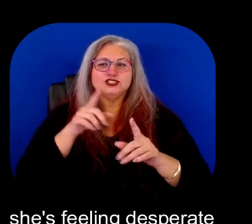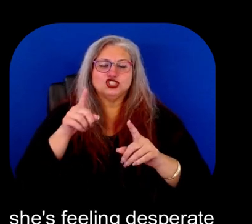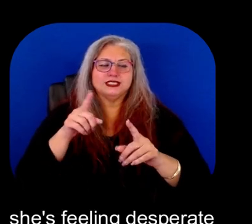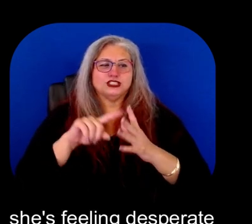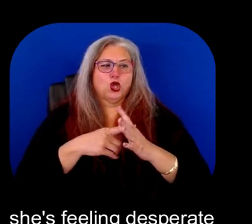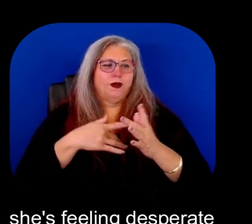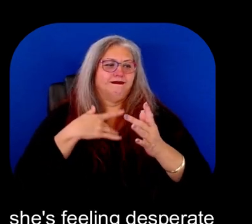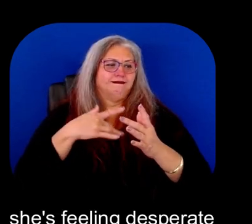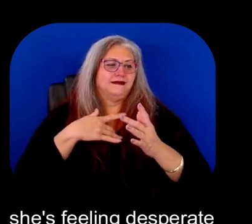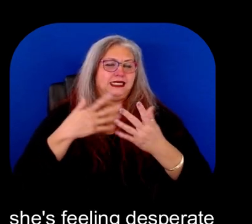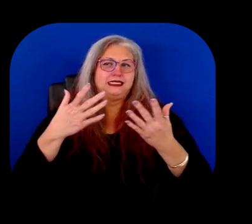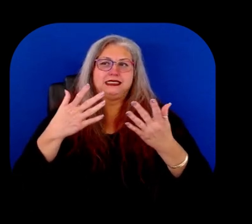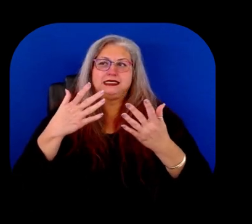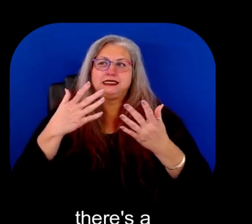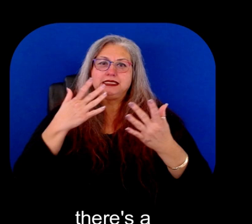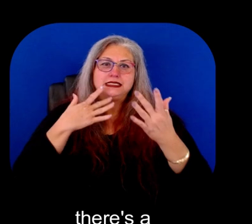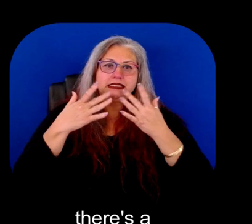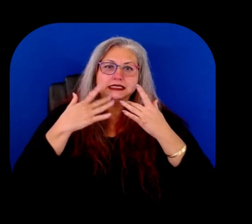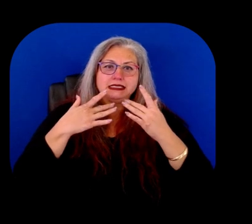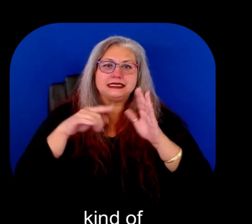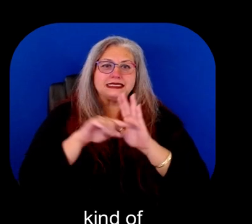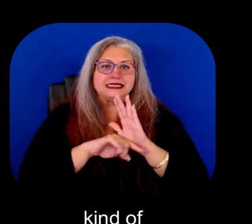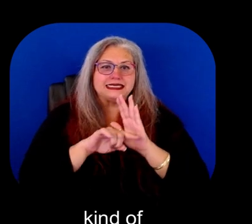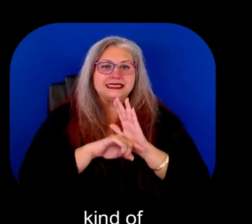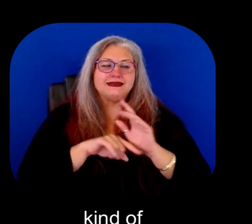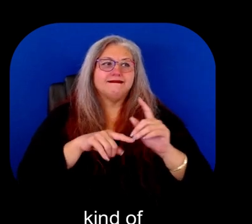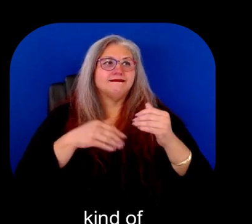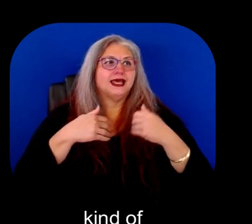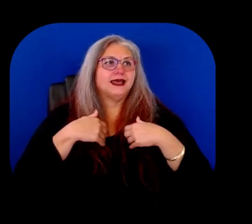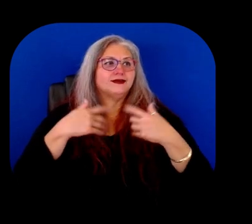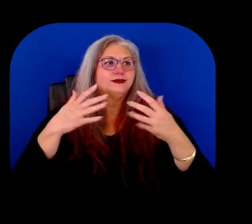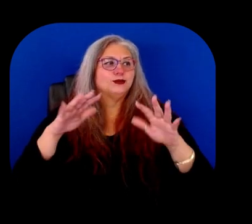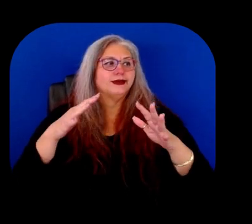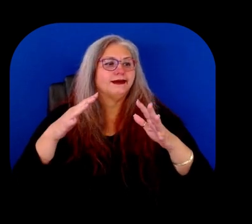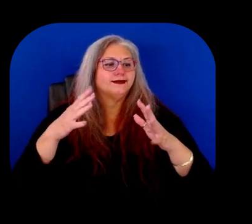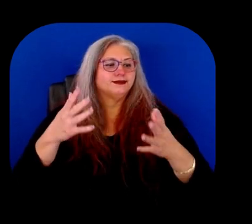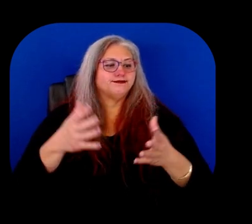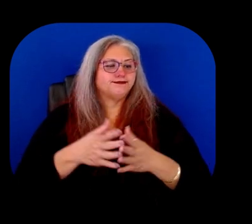She's feeling desperate. There's a kind of